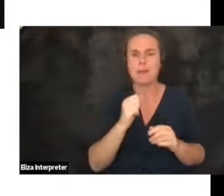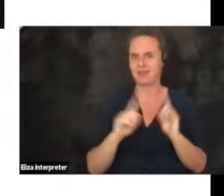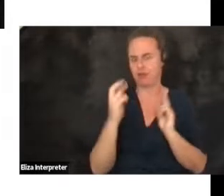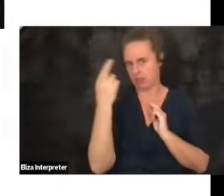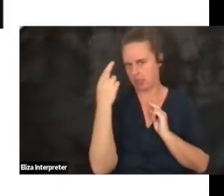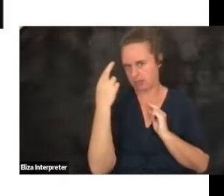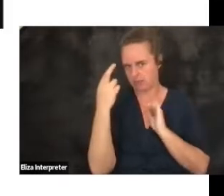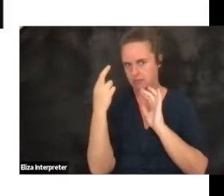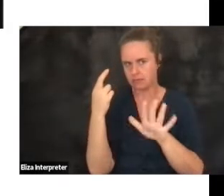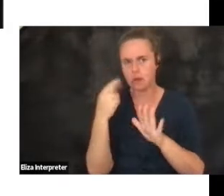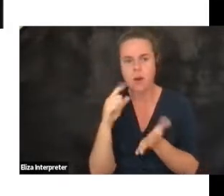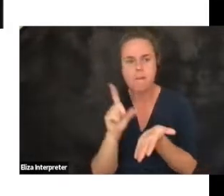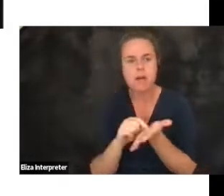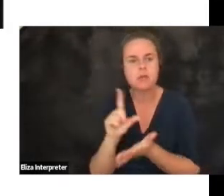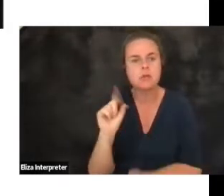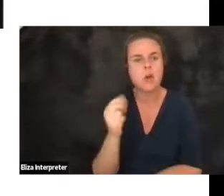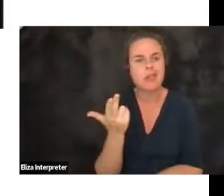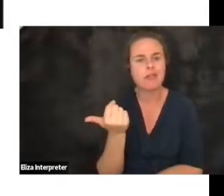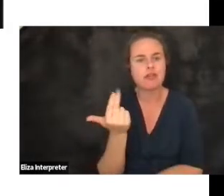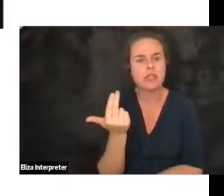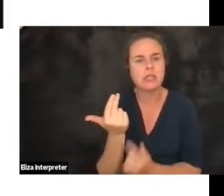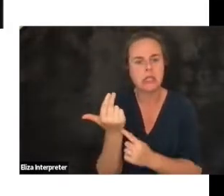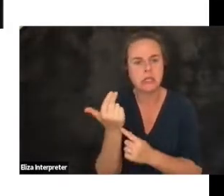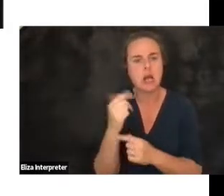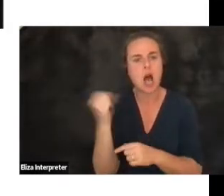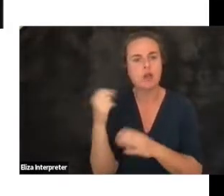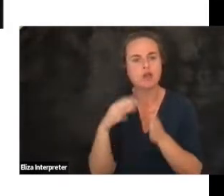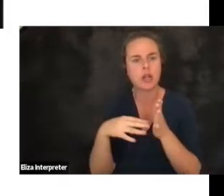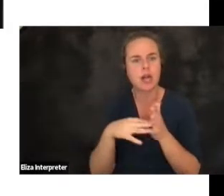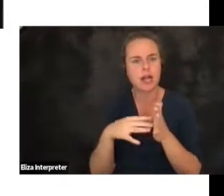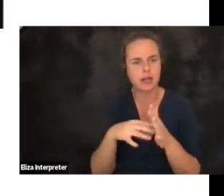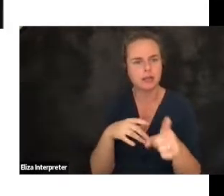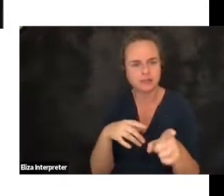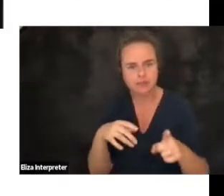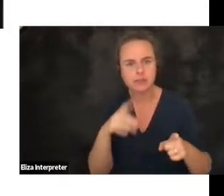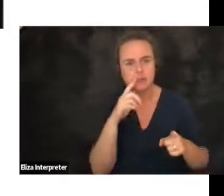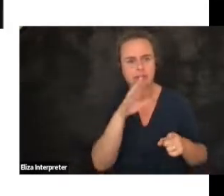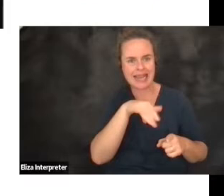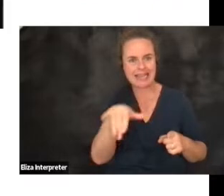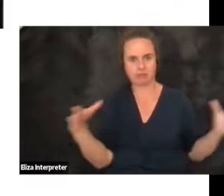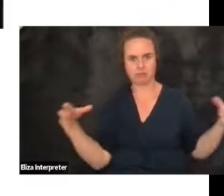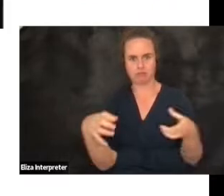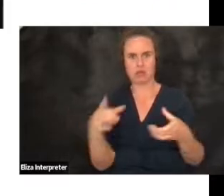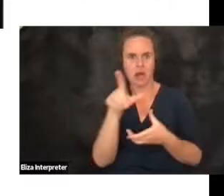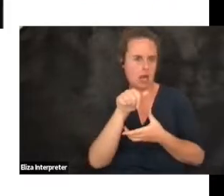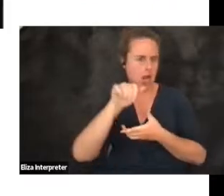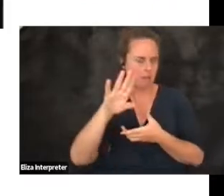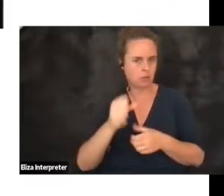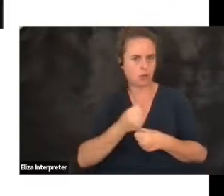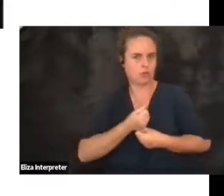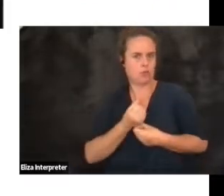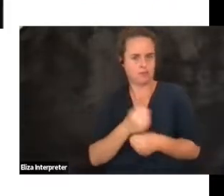2013. And the children in this experience were making an art project. They were, brought into the laboratory and they were going to make an art project.